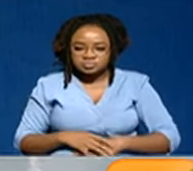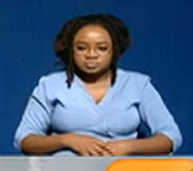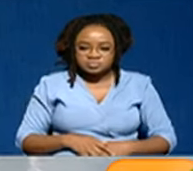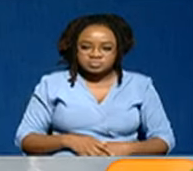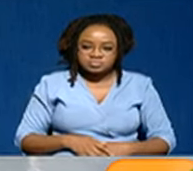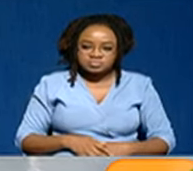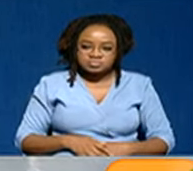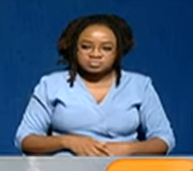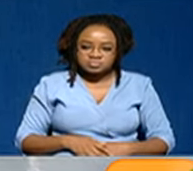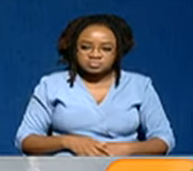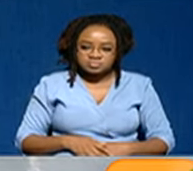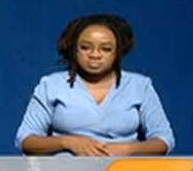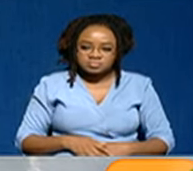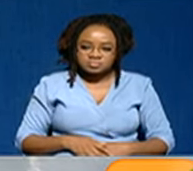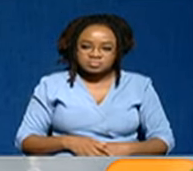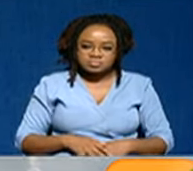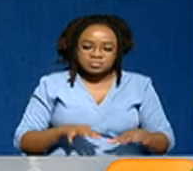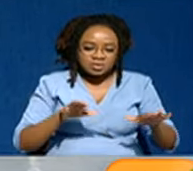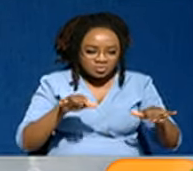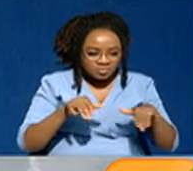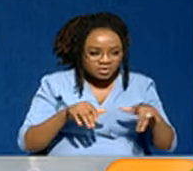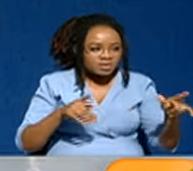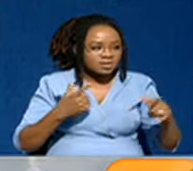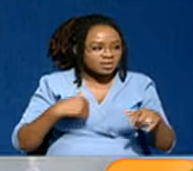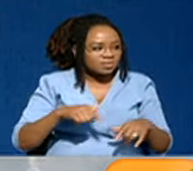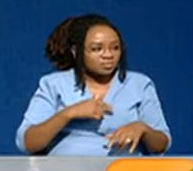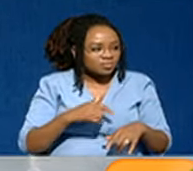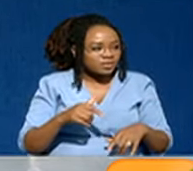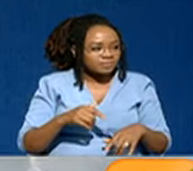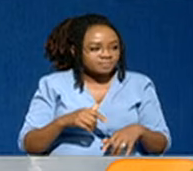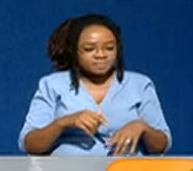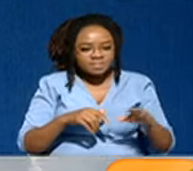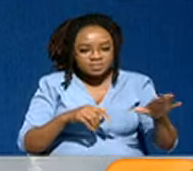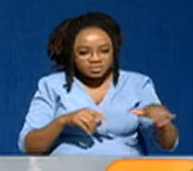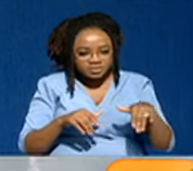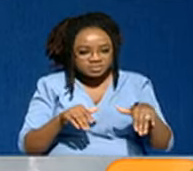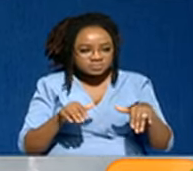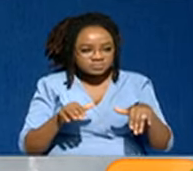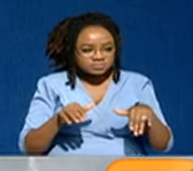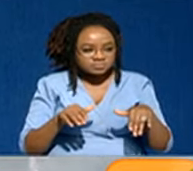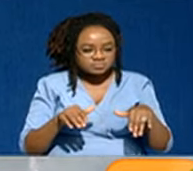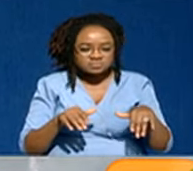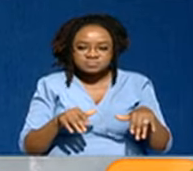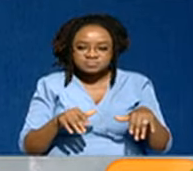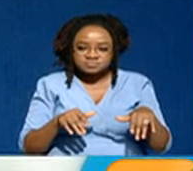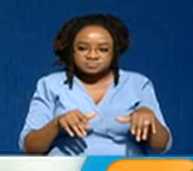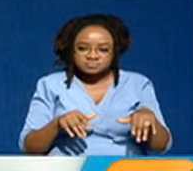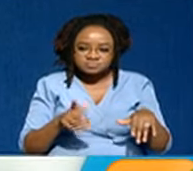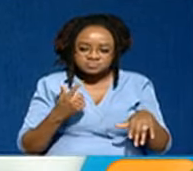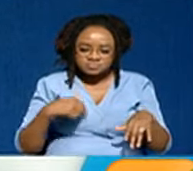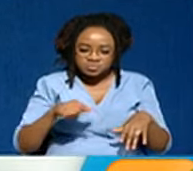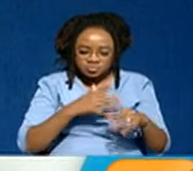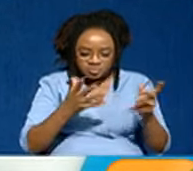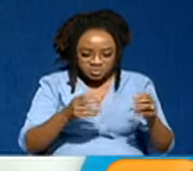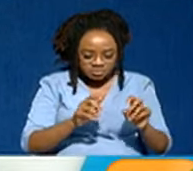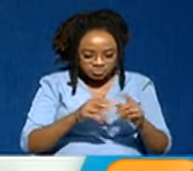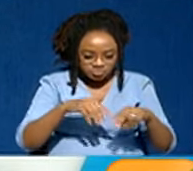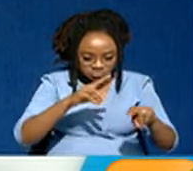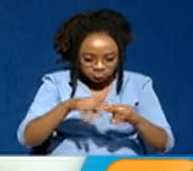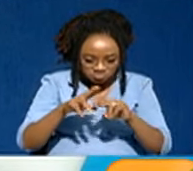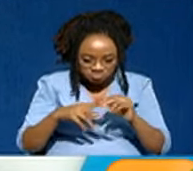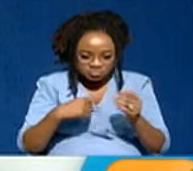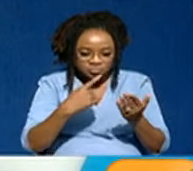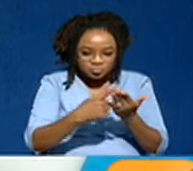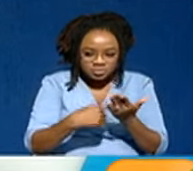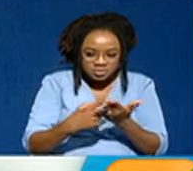discuss. I have demonstrated the extent we have gone to try and show our good. Let him finish his appeal. Okay. Let us sit on the table. Yeah. Let us